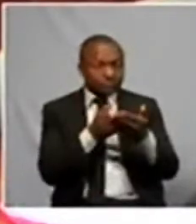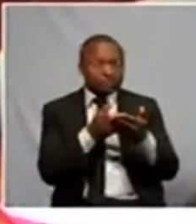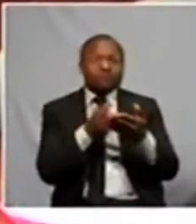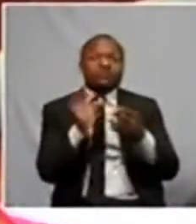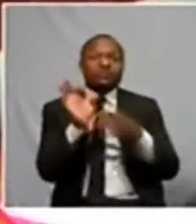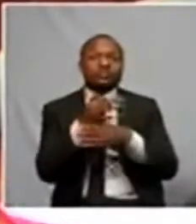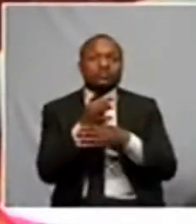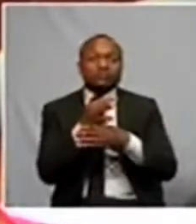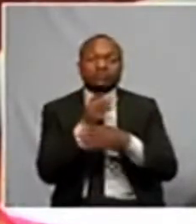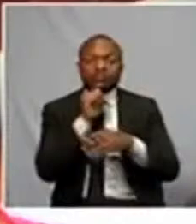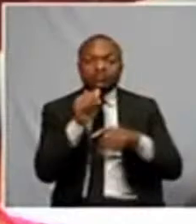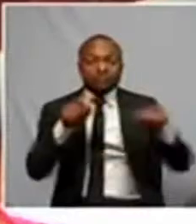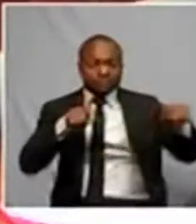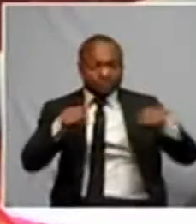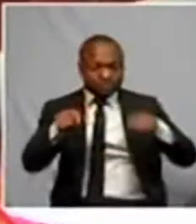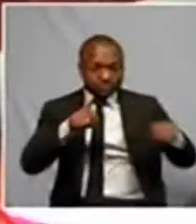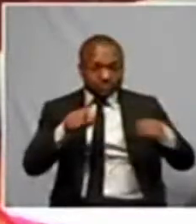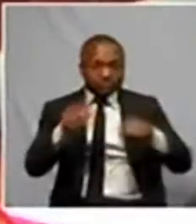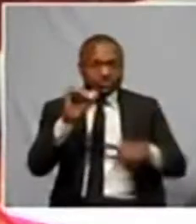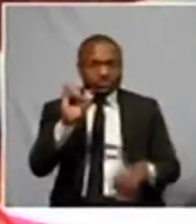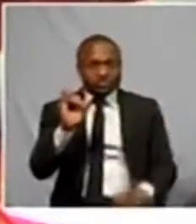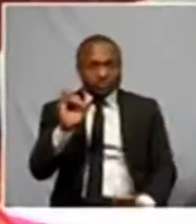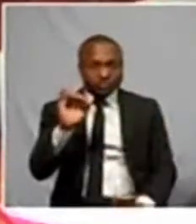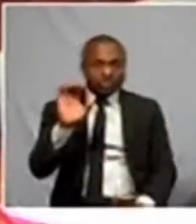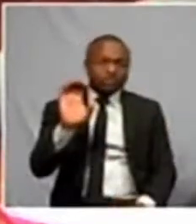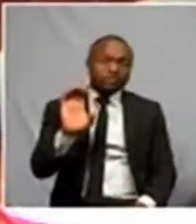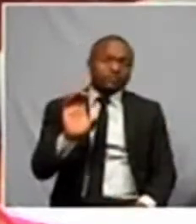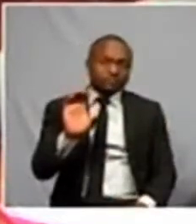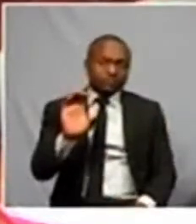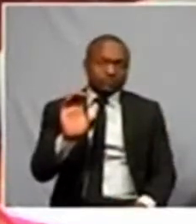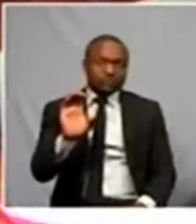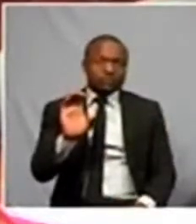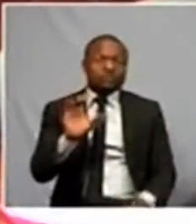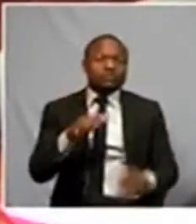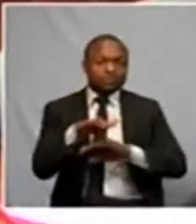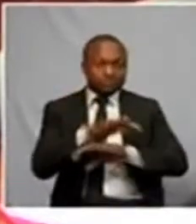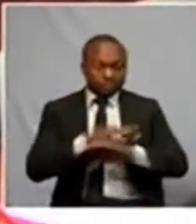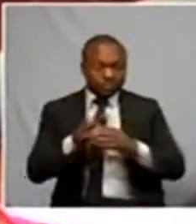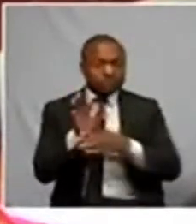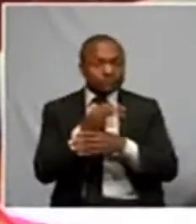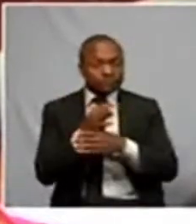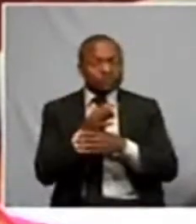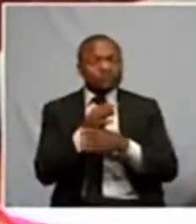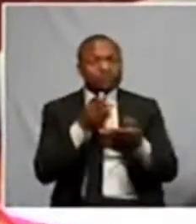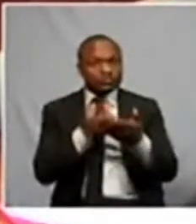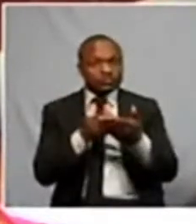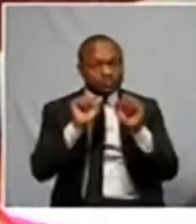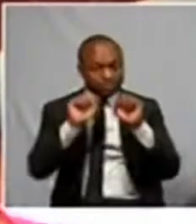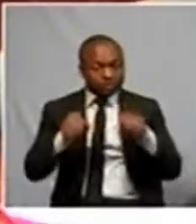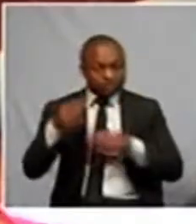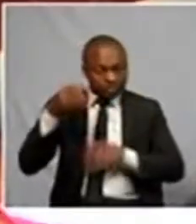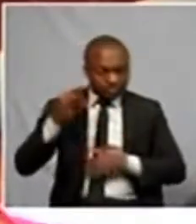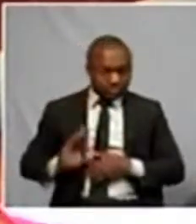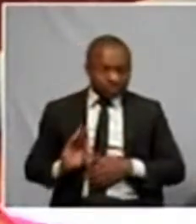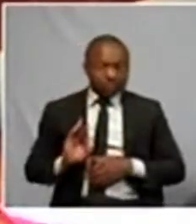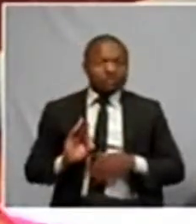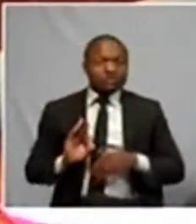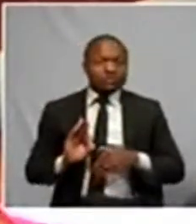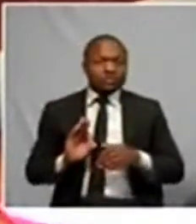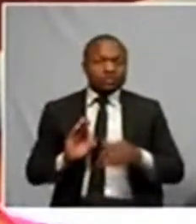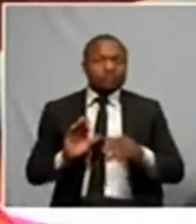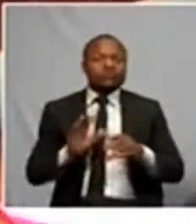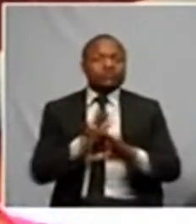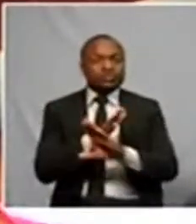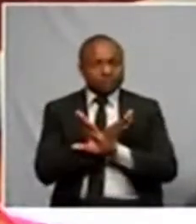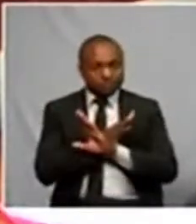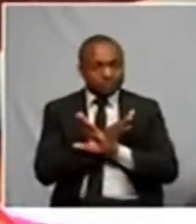on the unregulated high seas and overfished stocks. This can indirectly benefit a landlocked country like